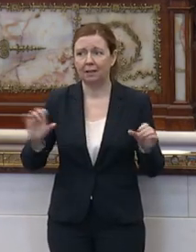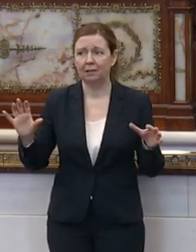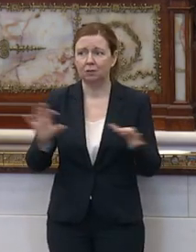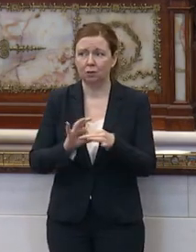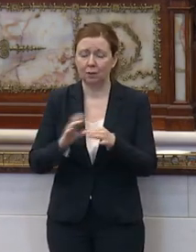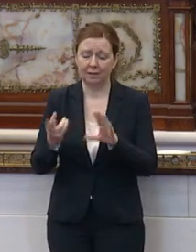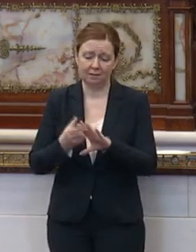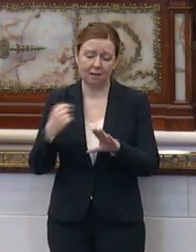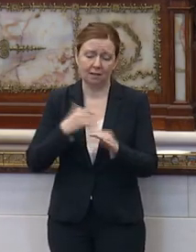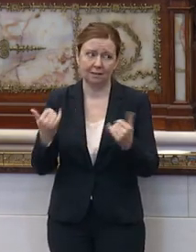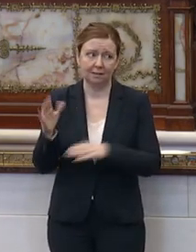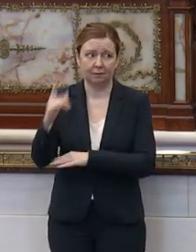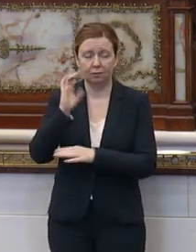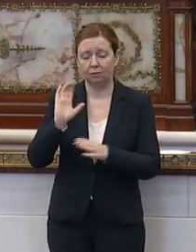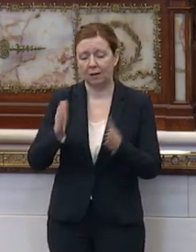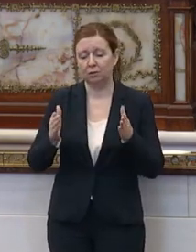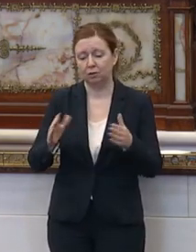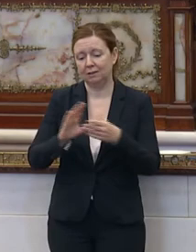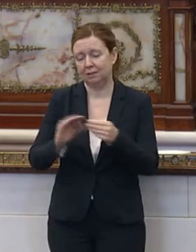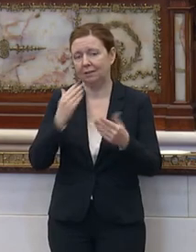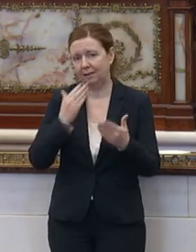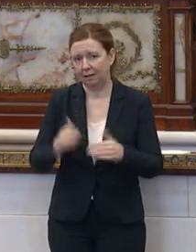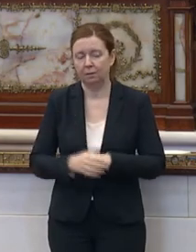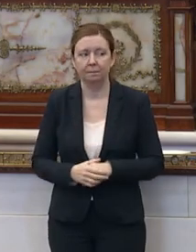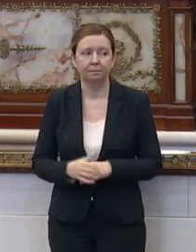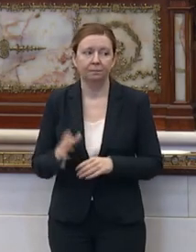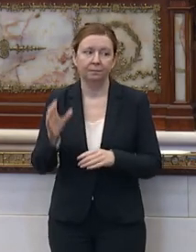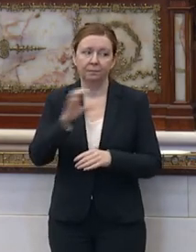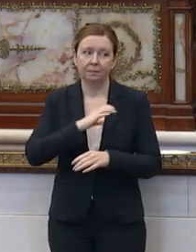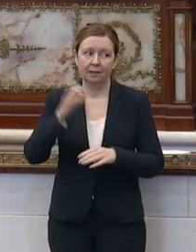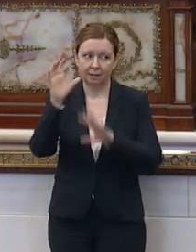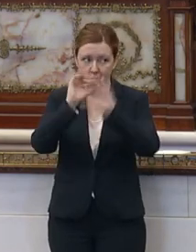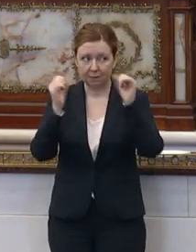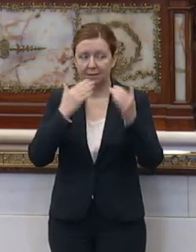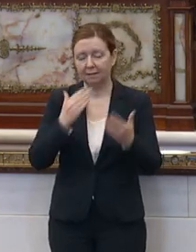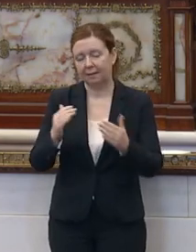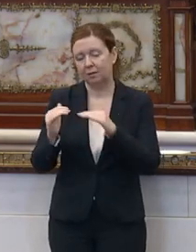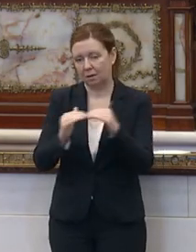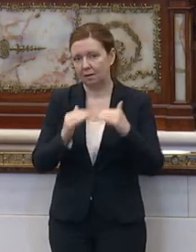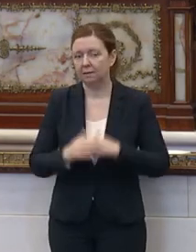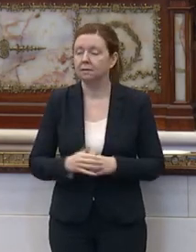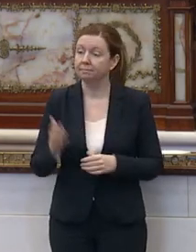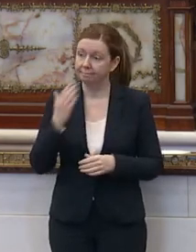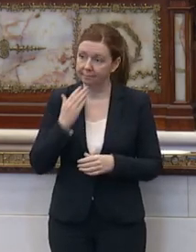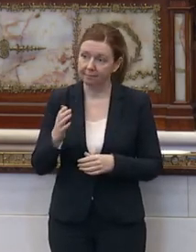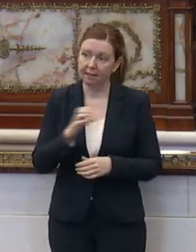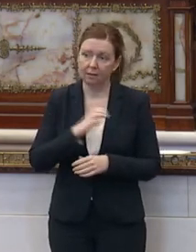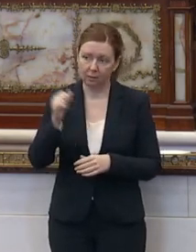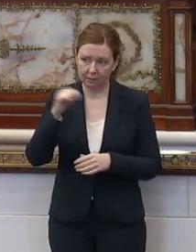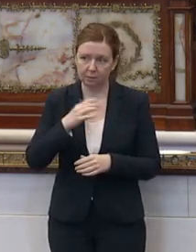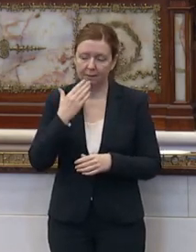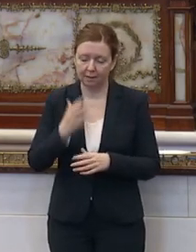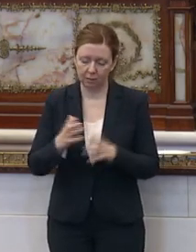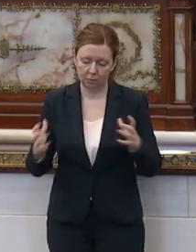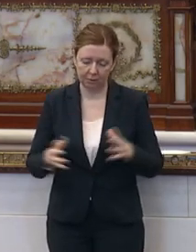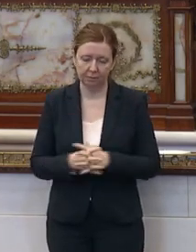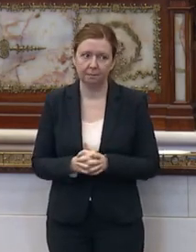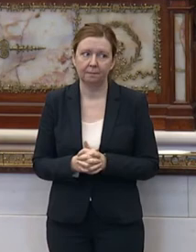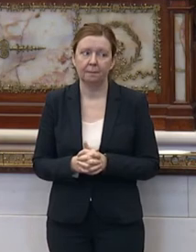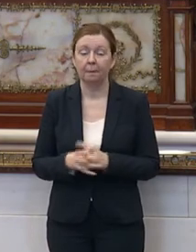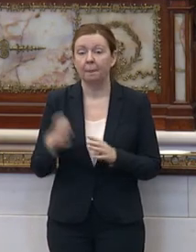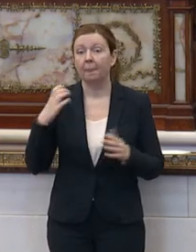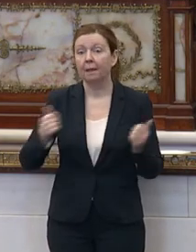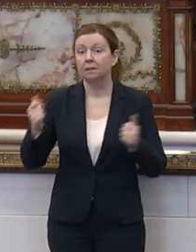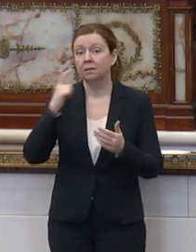us this afternoon for our streets hearing. Thank you, Council President. Thank you, colleagues. Thank you, Councilman. Thank you so much.